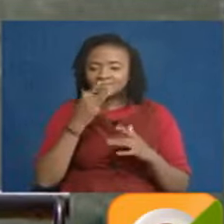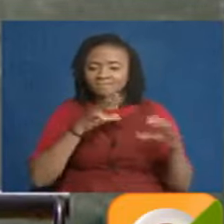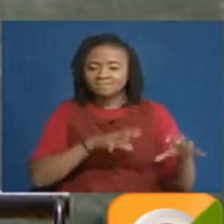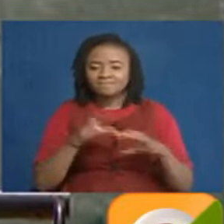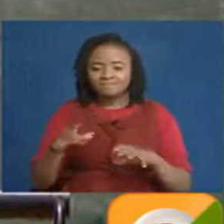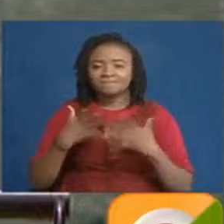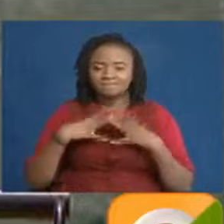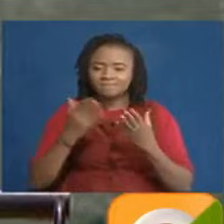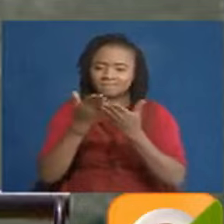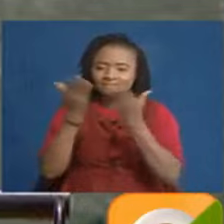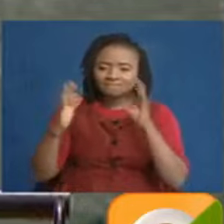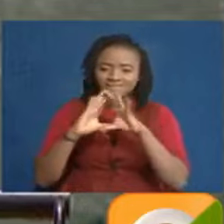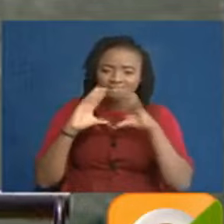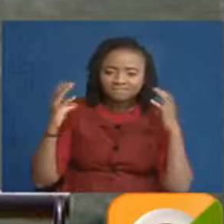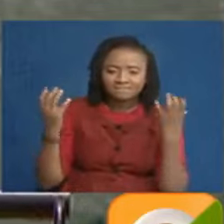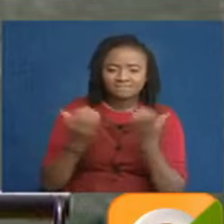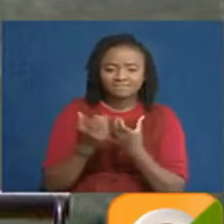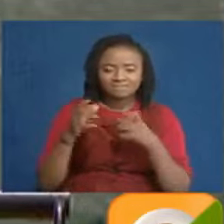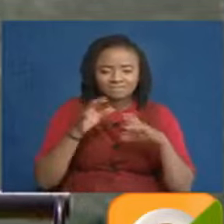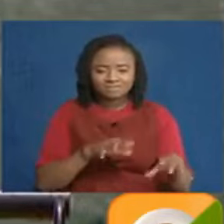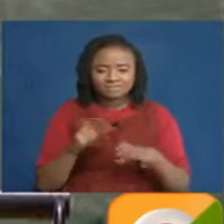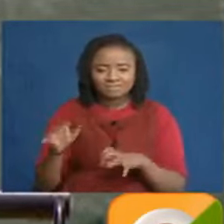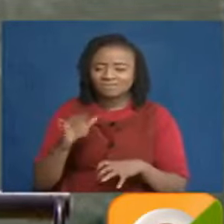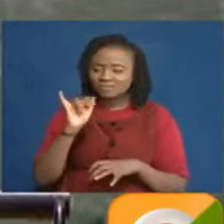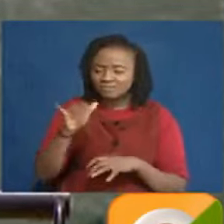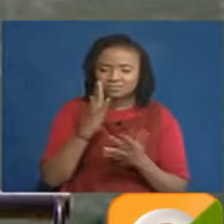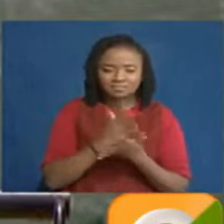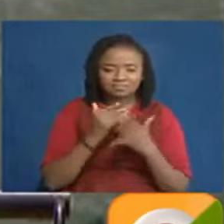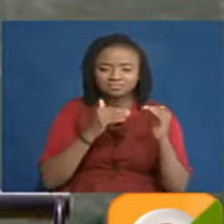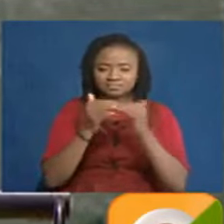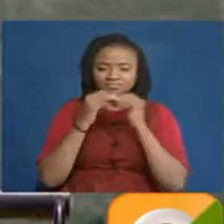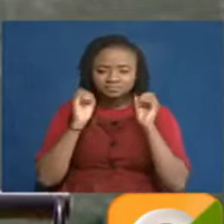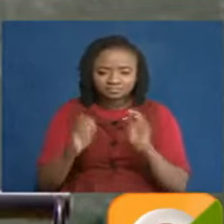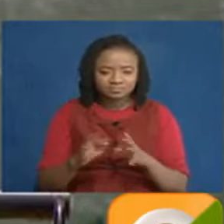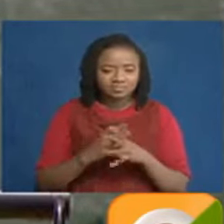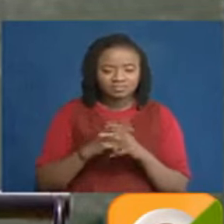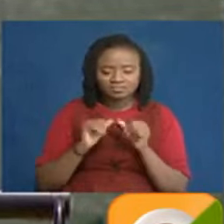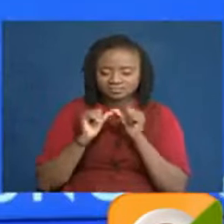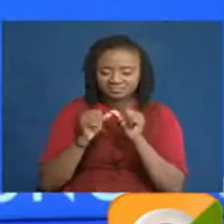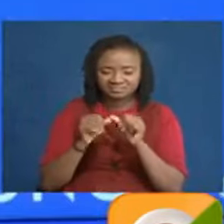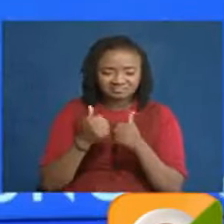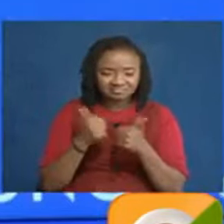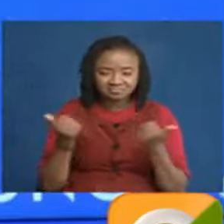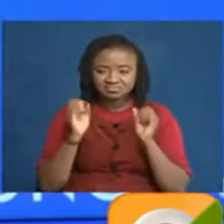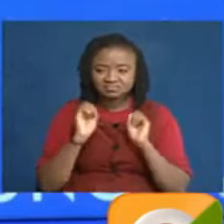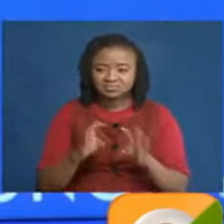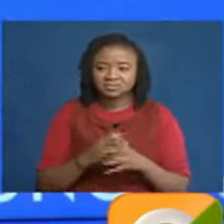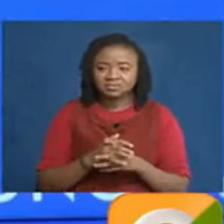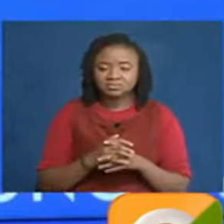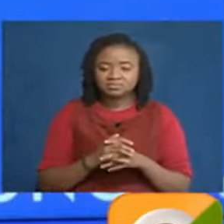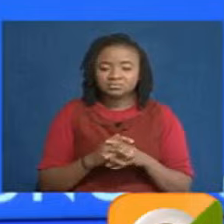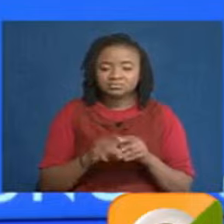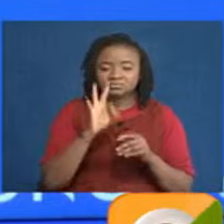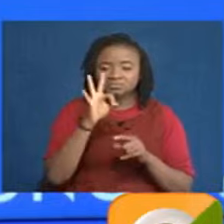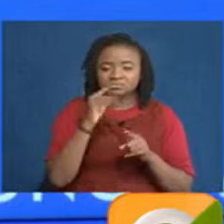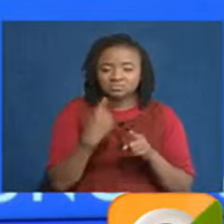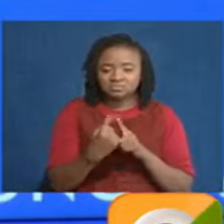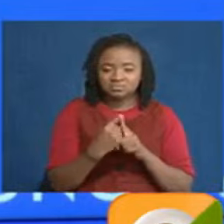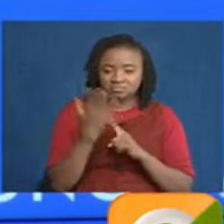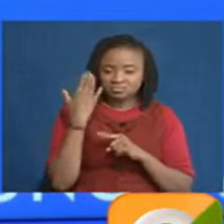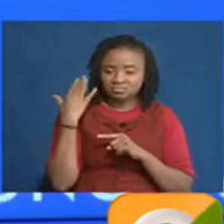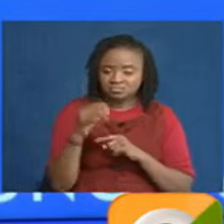the various threats is unjust, unfair, and unsustainable. 2 years ago, President